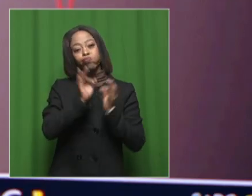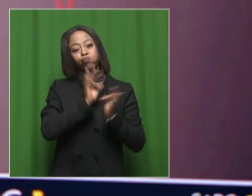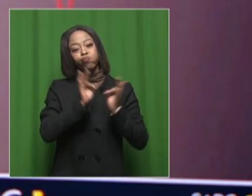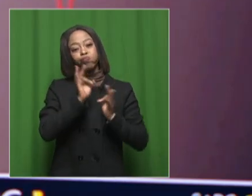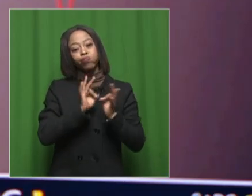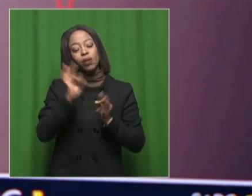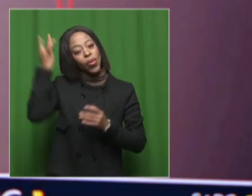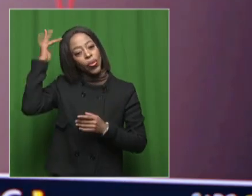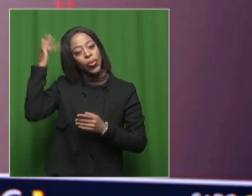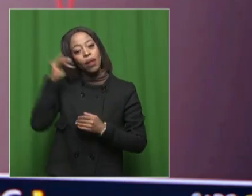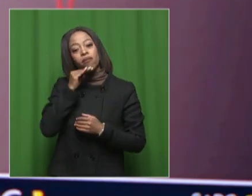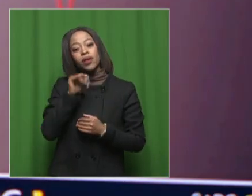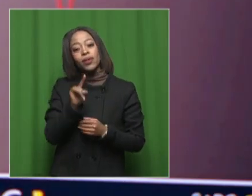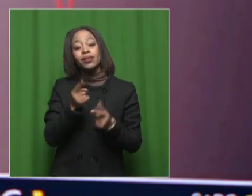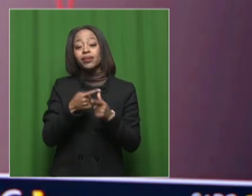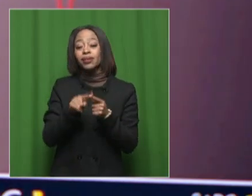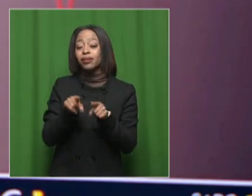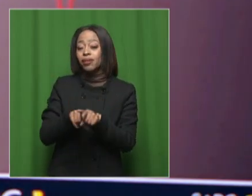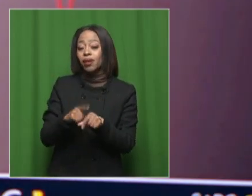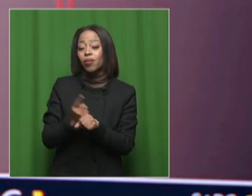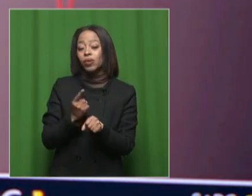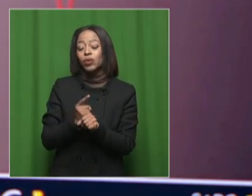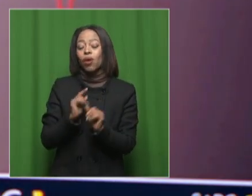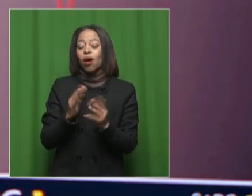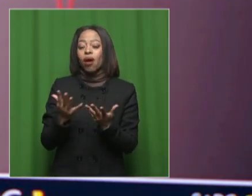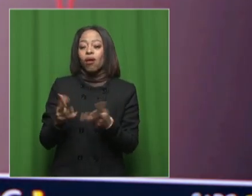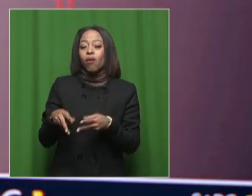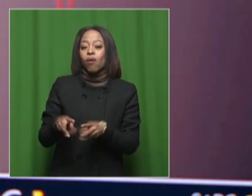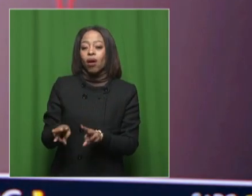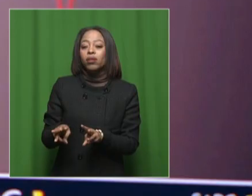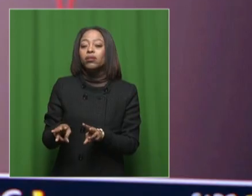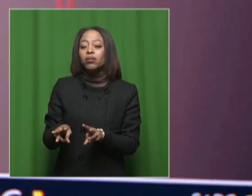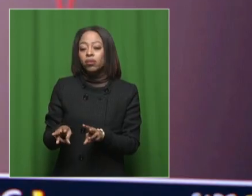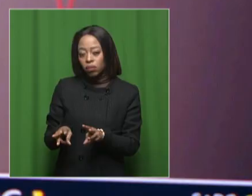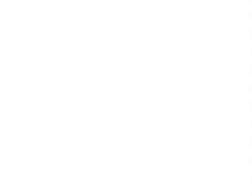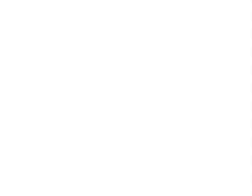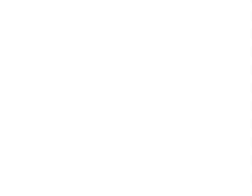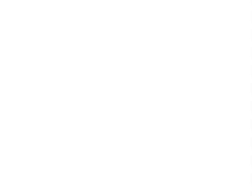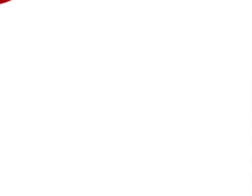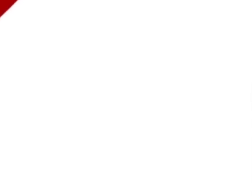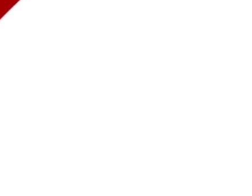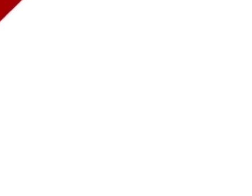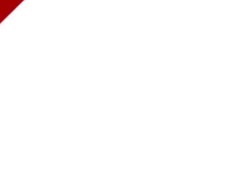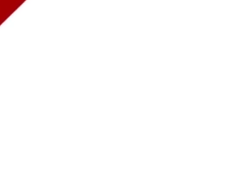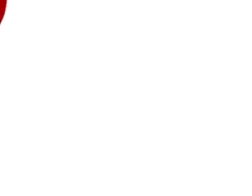alopecia is and also some ways in which the condition can be treated.